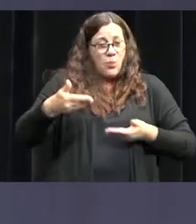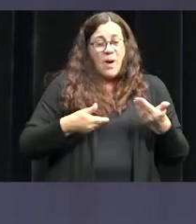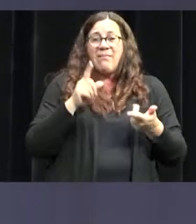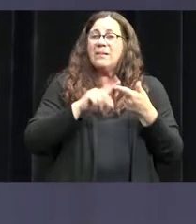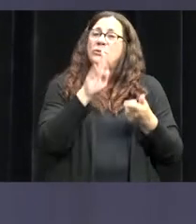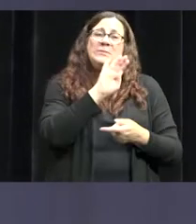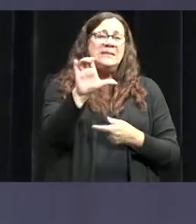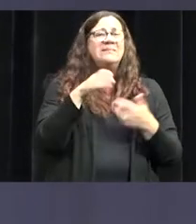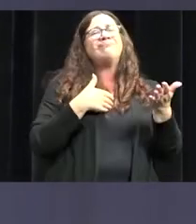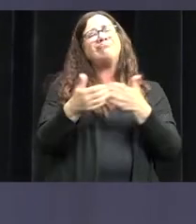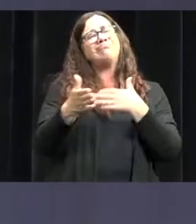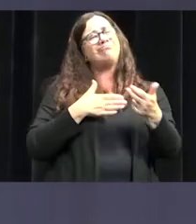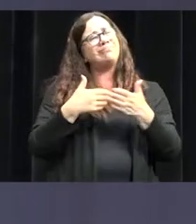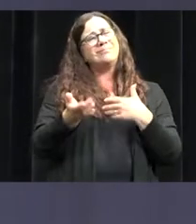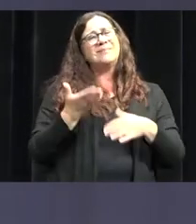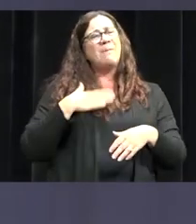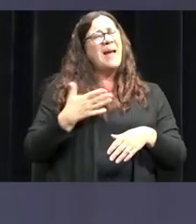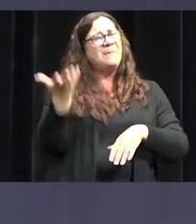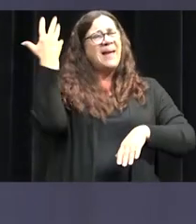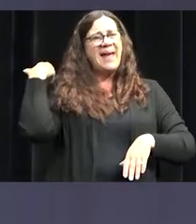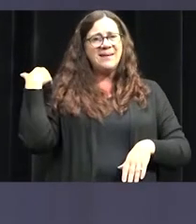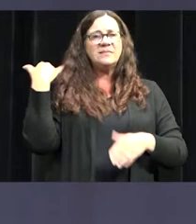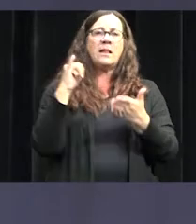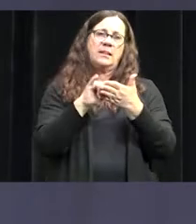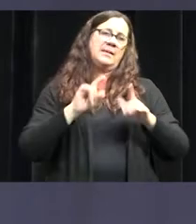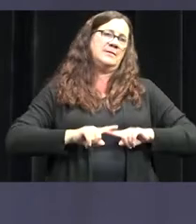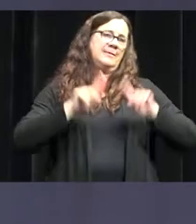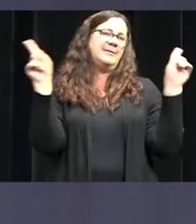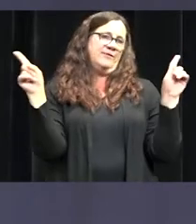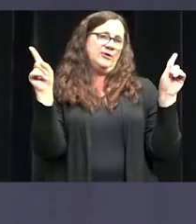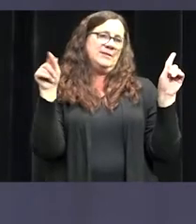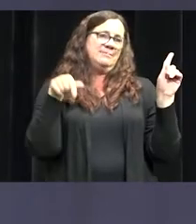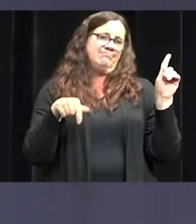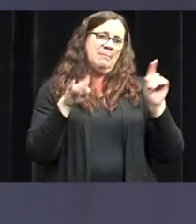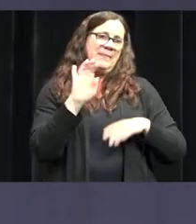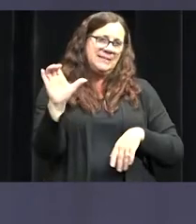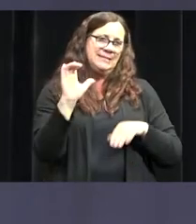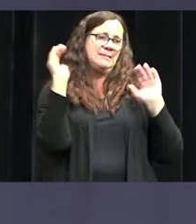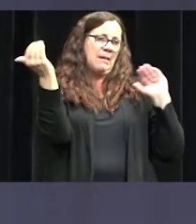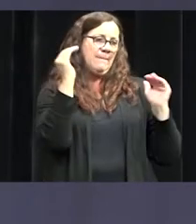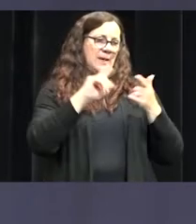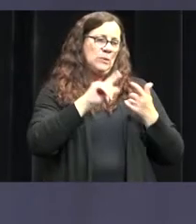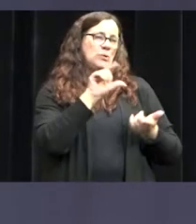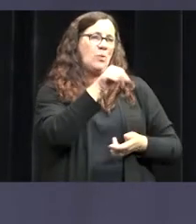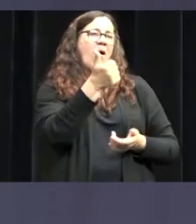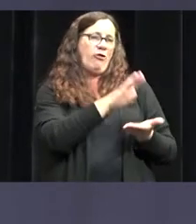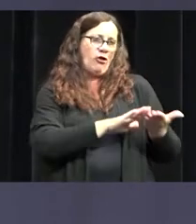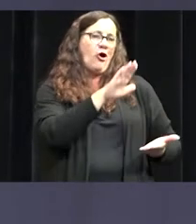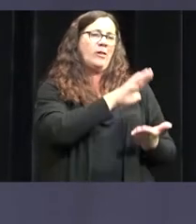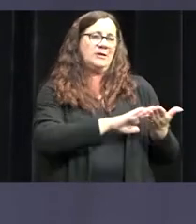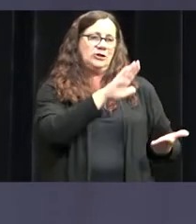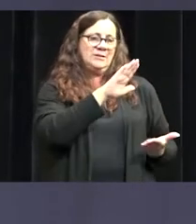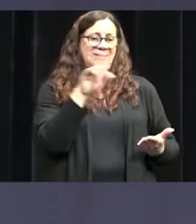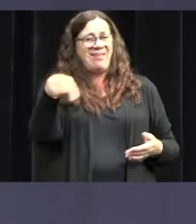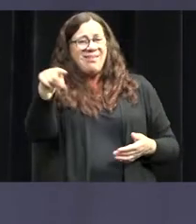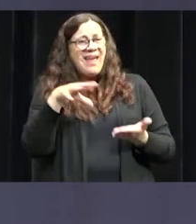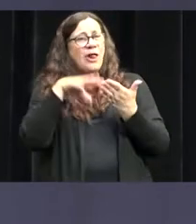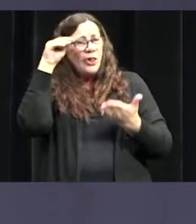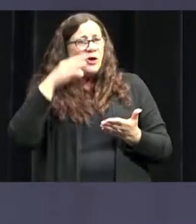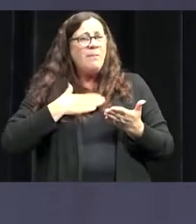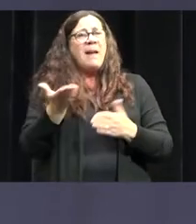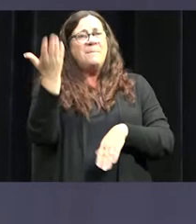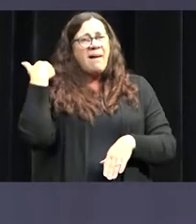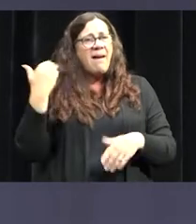apart from so many other institutions those who learned of my past my criminal record my struggle with